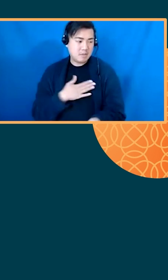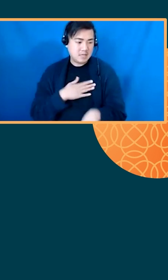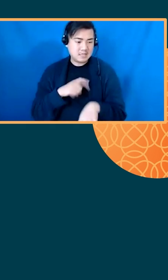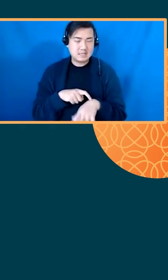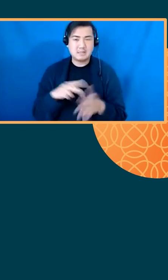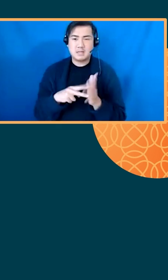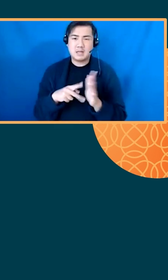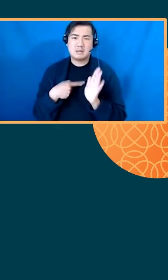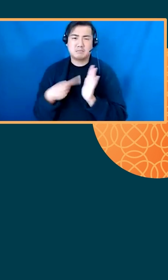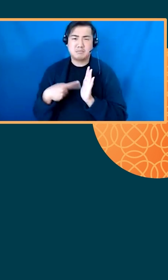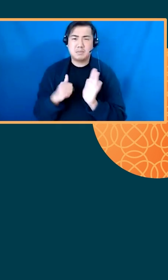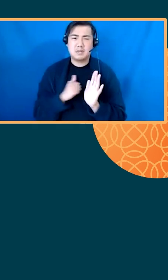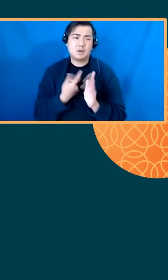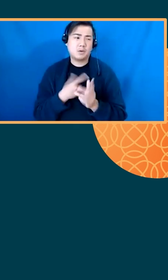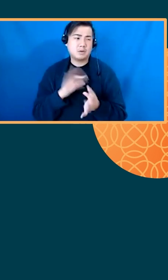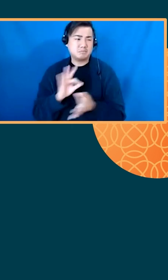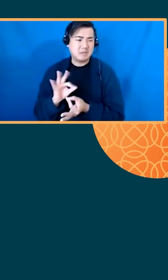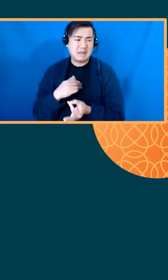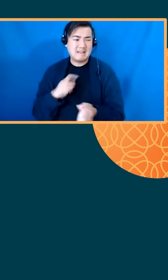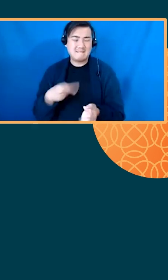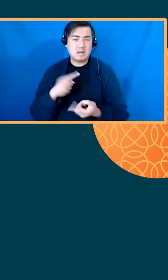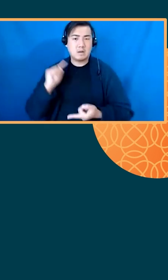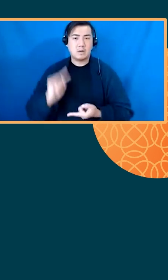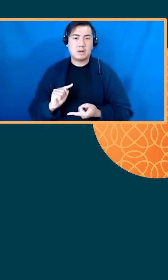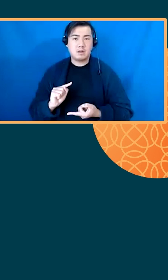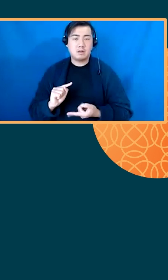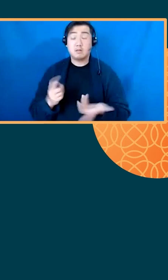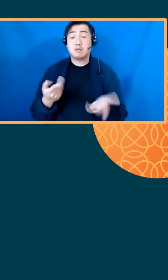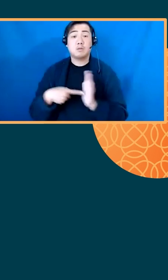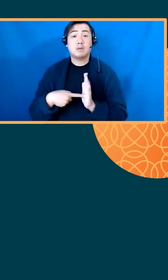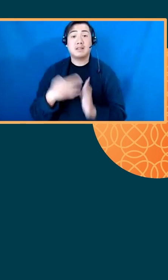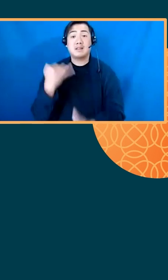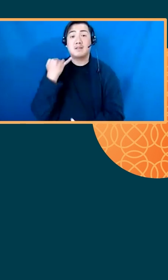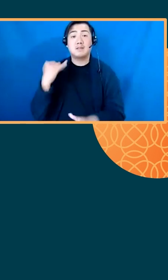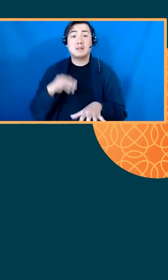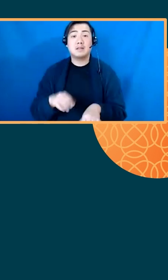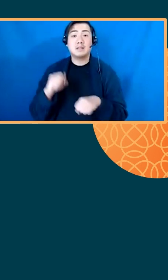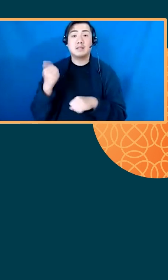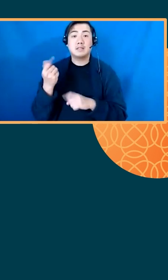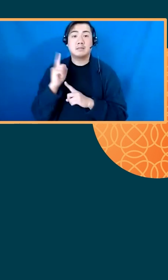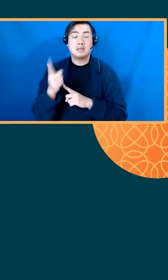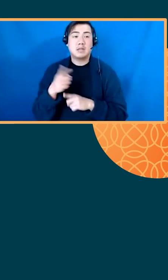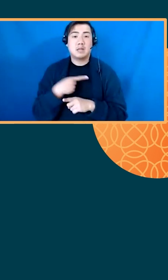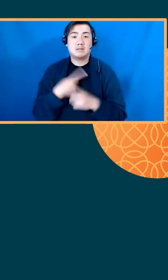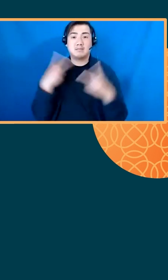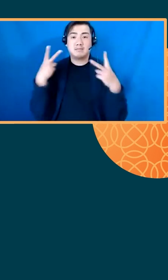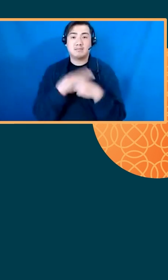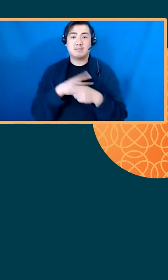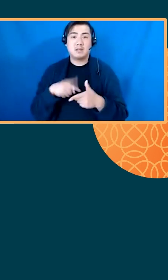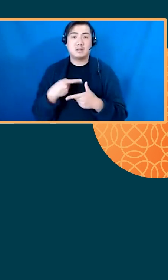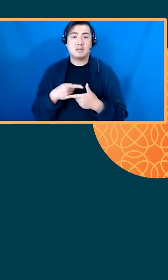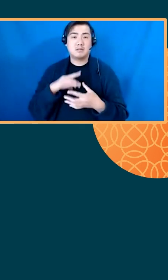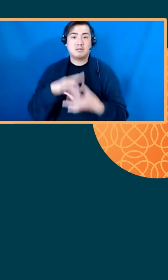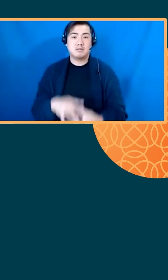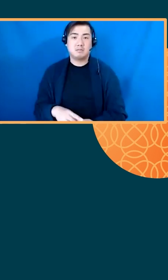or too hard on myself. And then in just 10 seconds, I'm going to stop talking. And then it's back to you, Lindsey. And I'm going to be here for